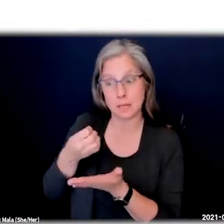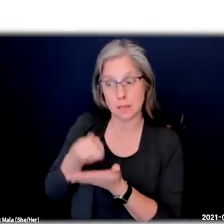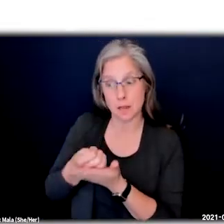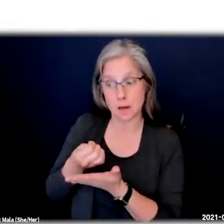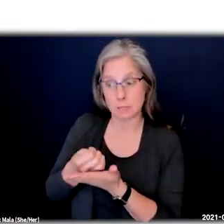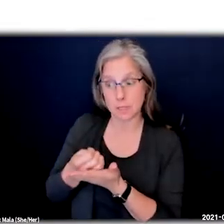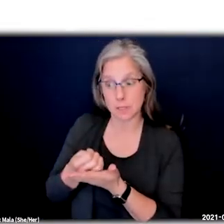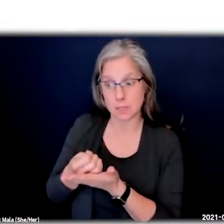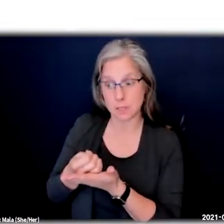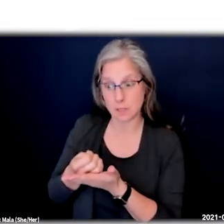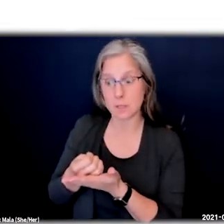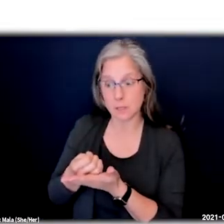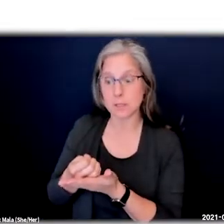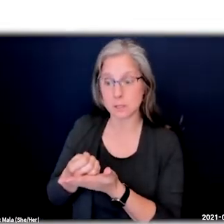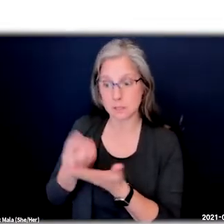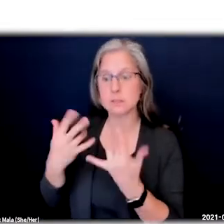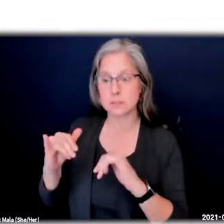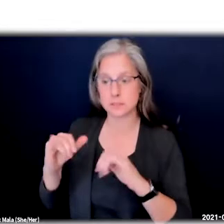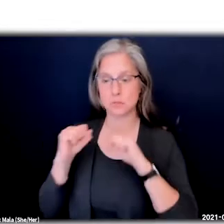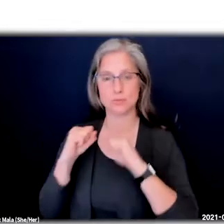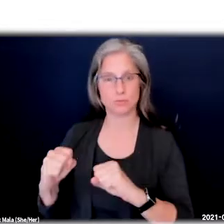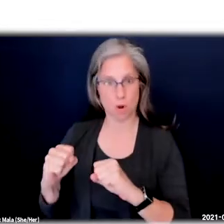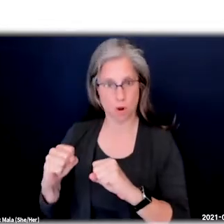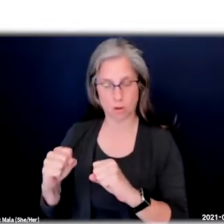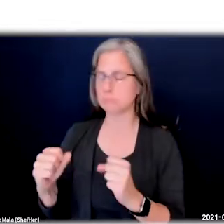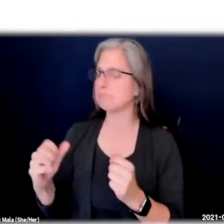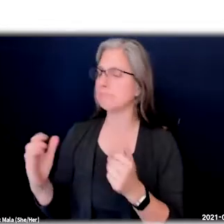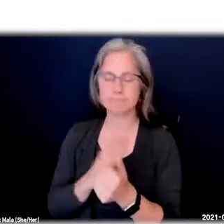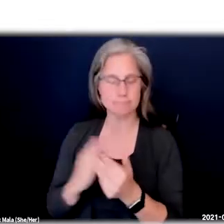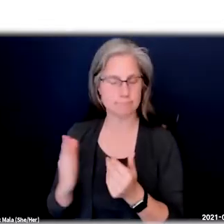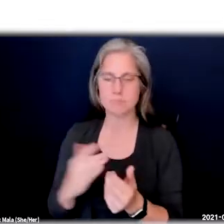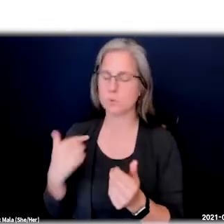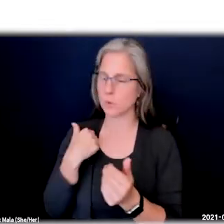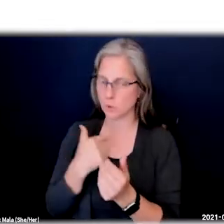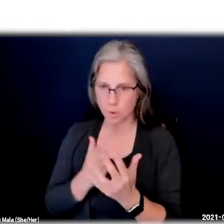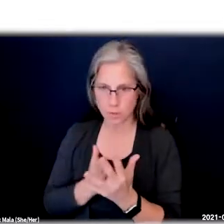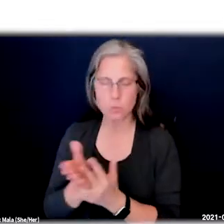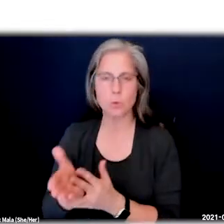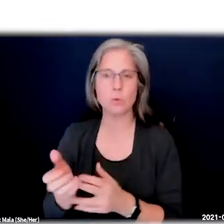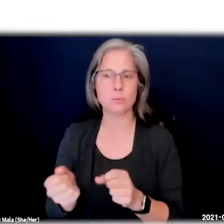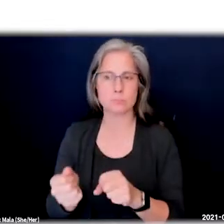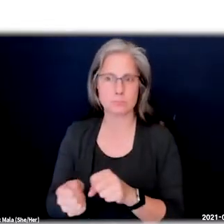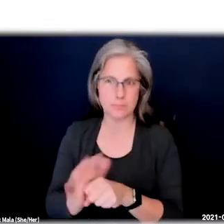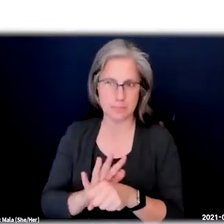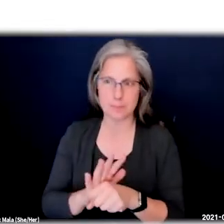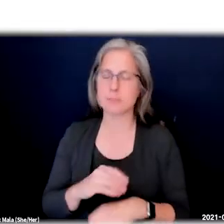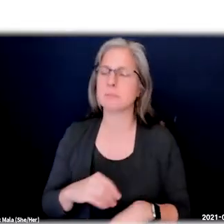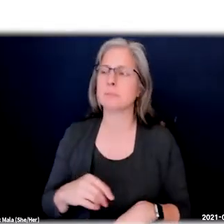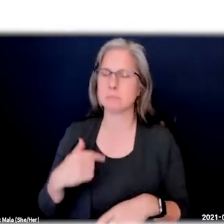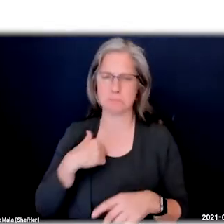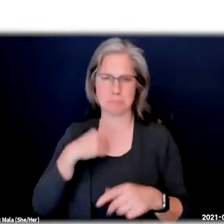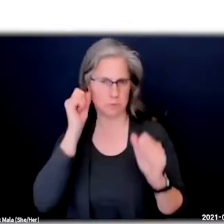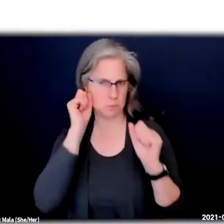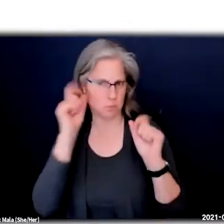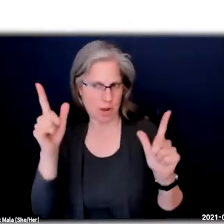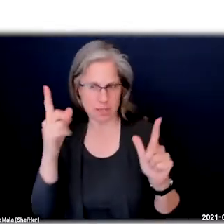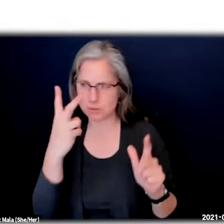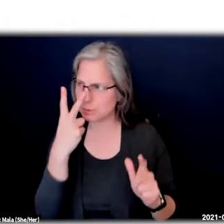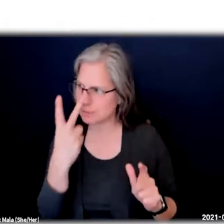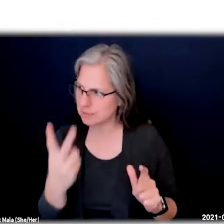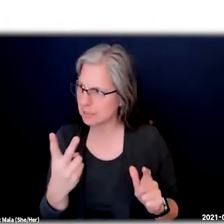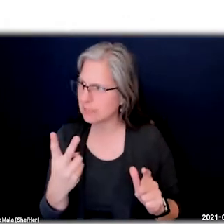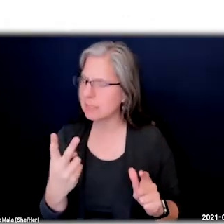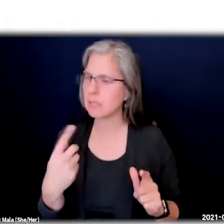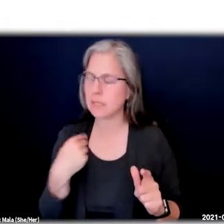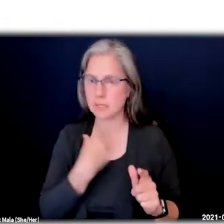very, they're still strong, even though we are going through COVID. I was surprised to see that